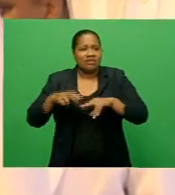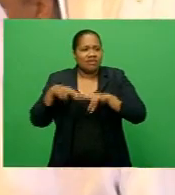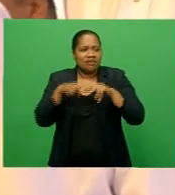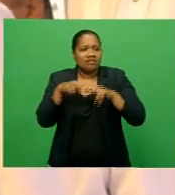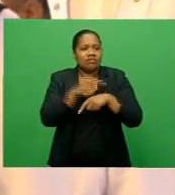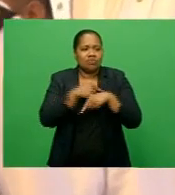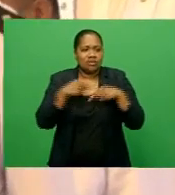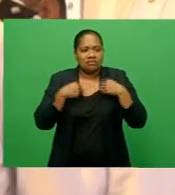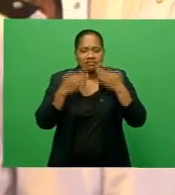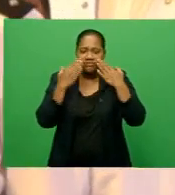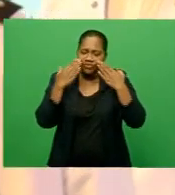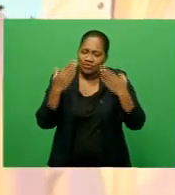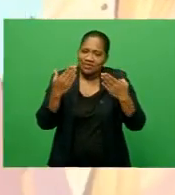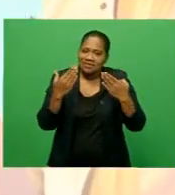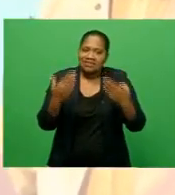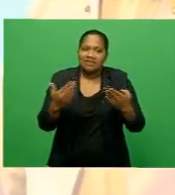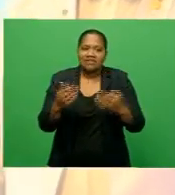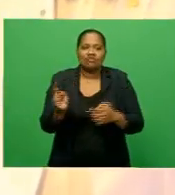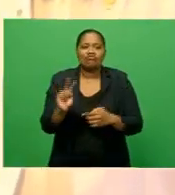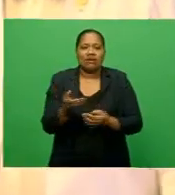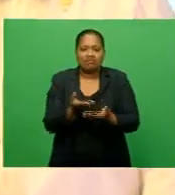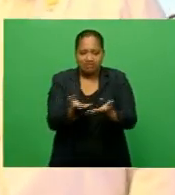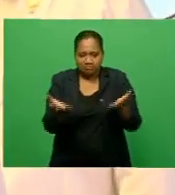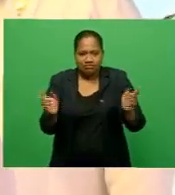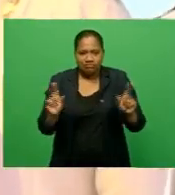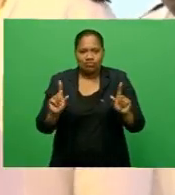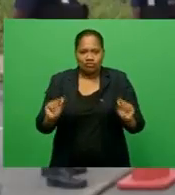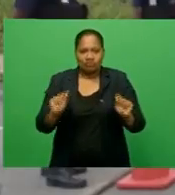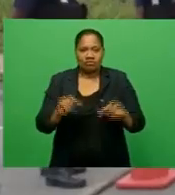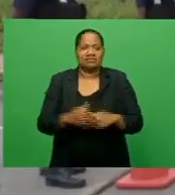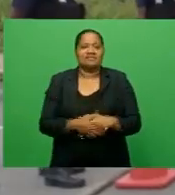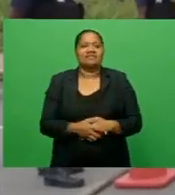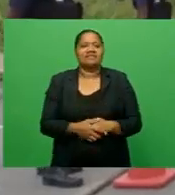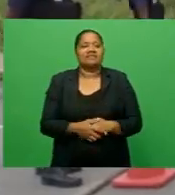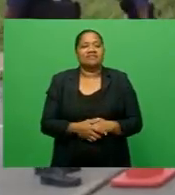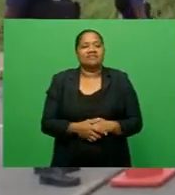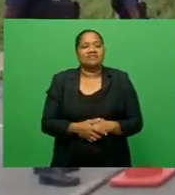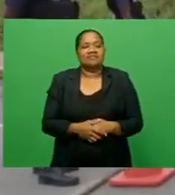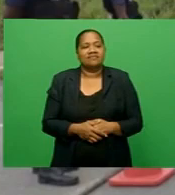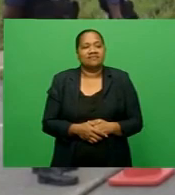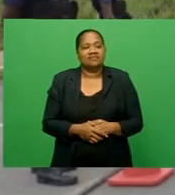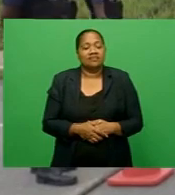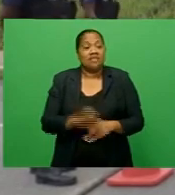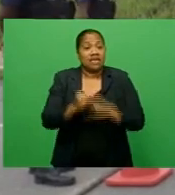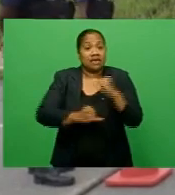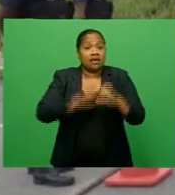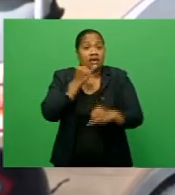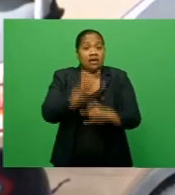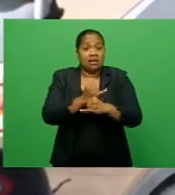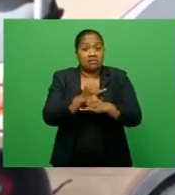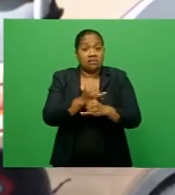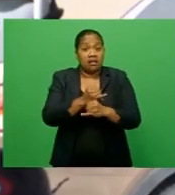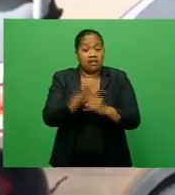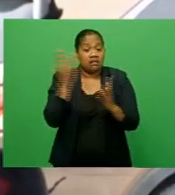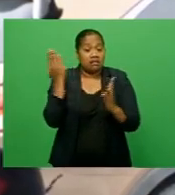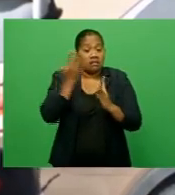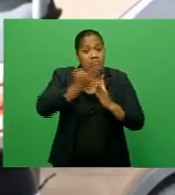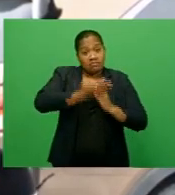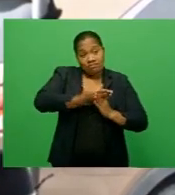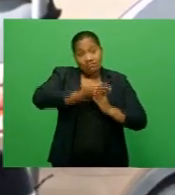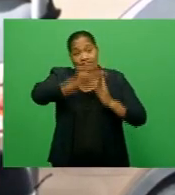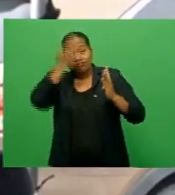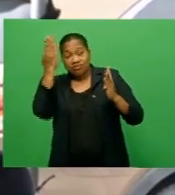appreciate what you're doing. We are most grateful. Once international borders open, the head of state says he intends to